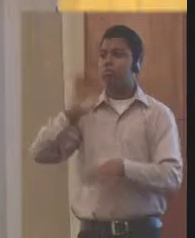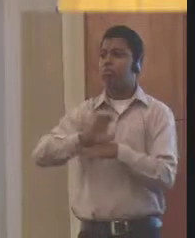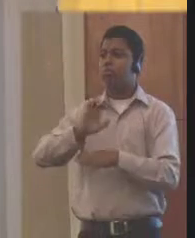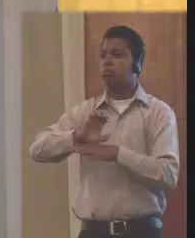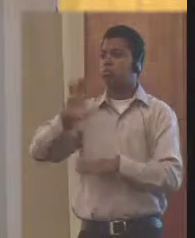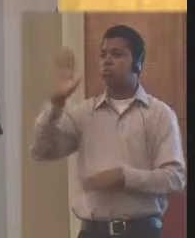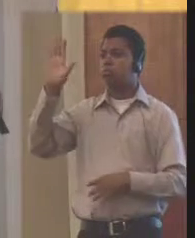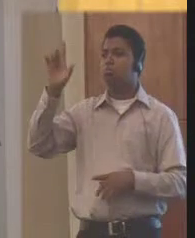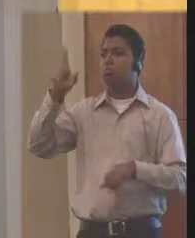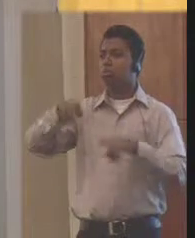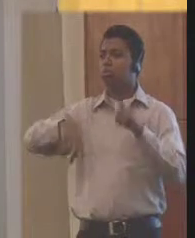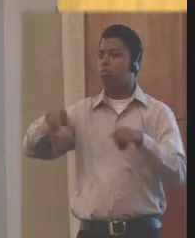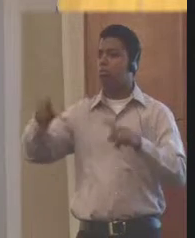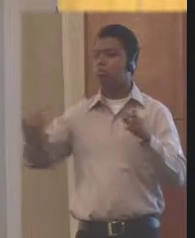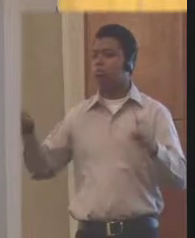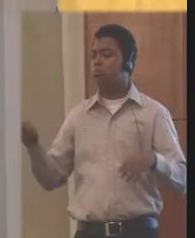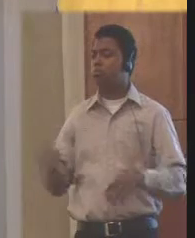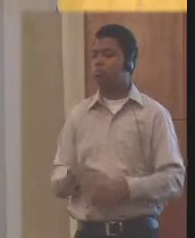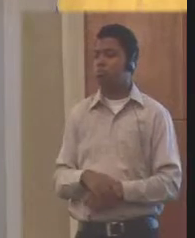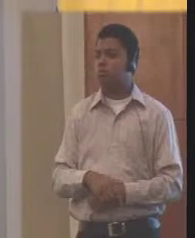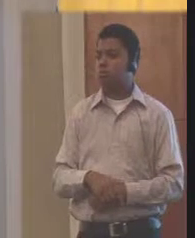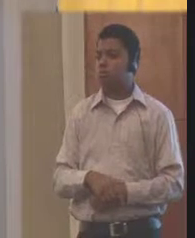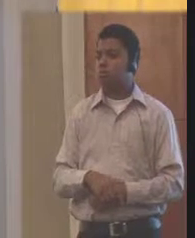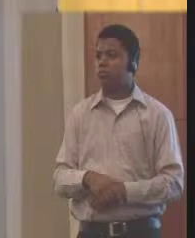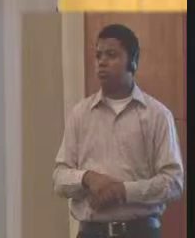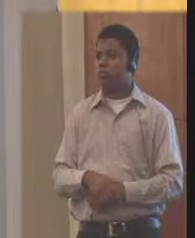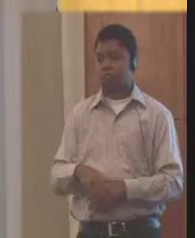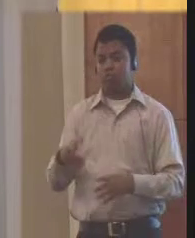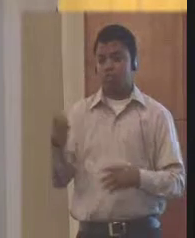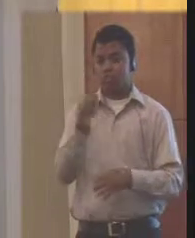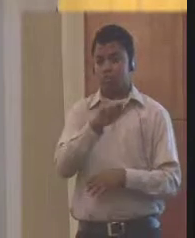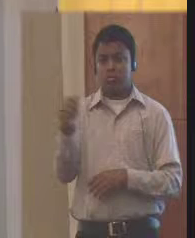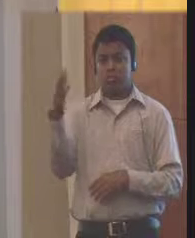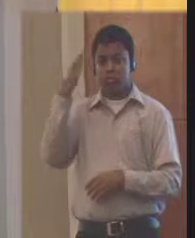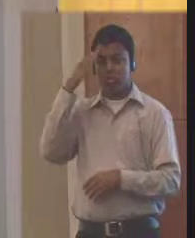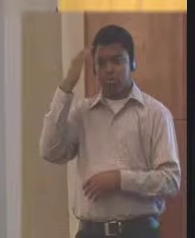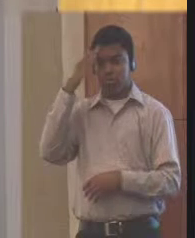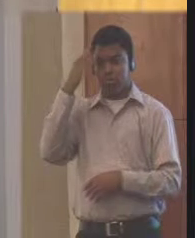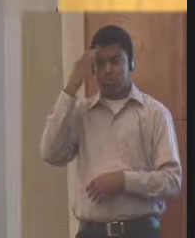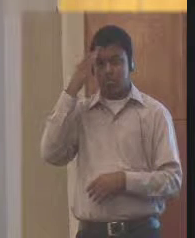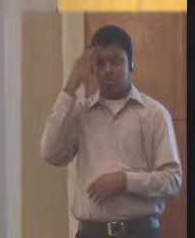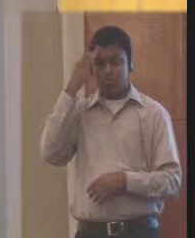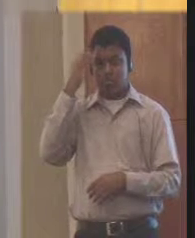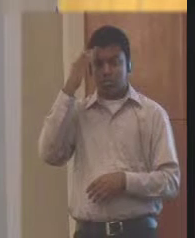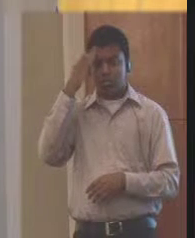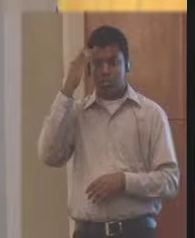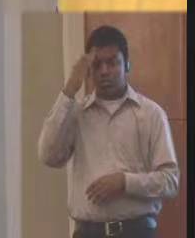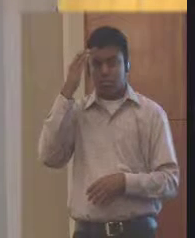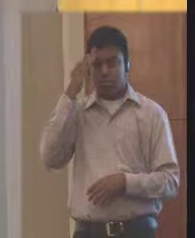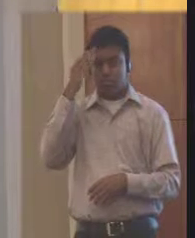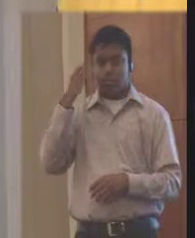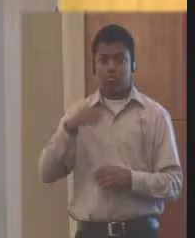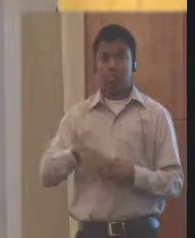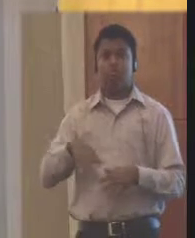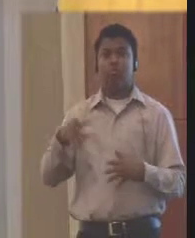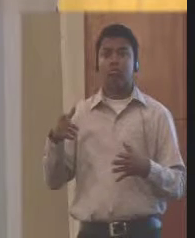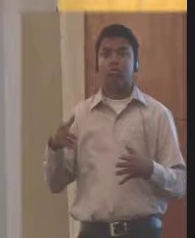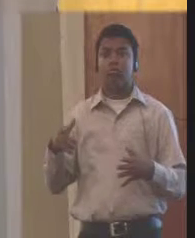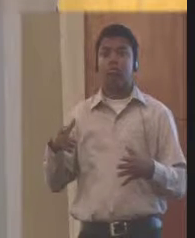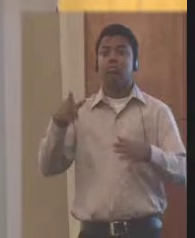Okay. Now, you must know who is in your group in the World Cup in the first round.